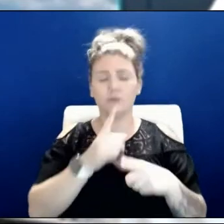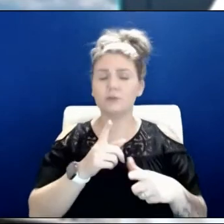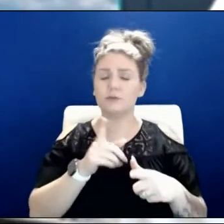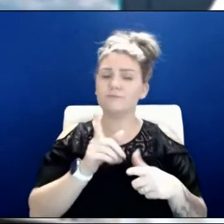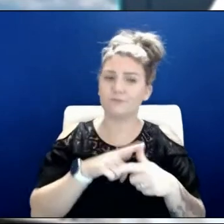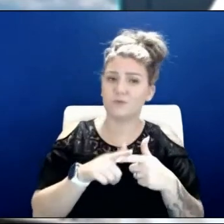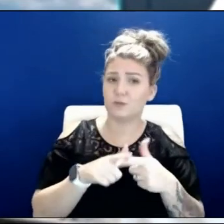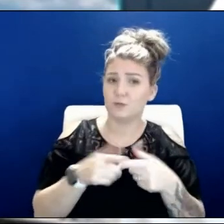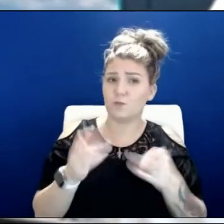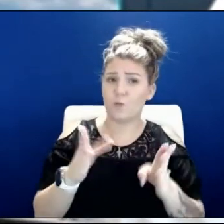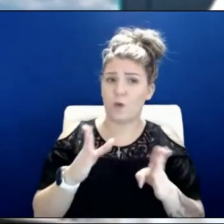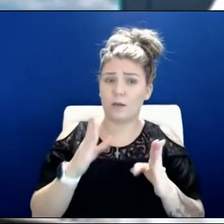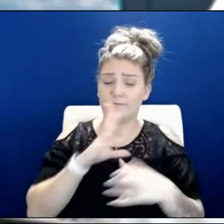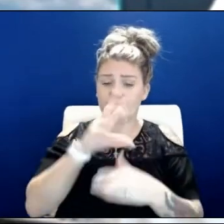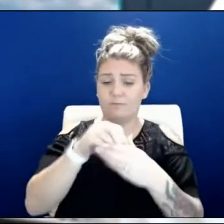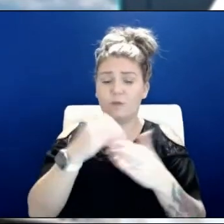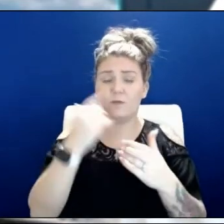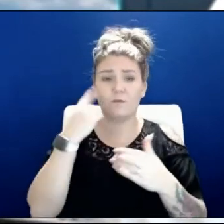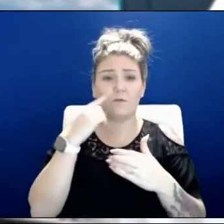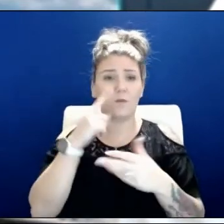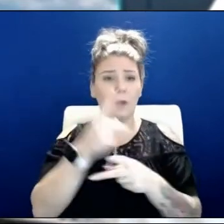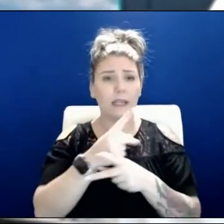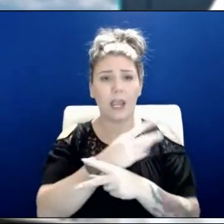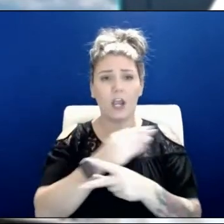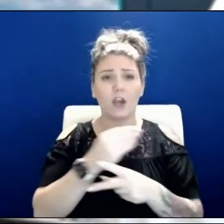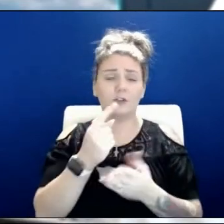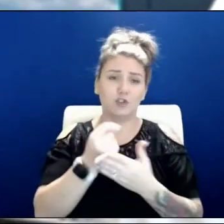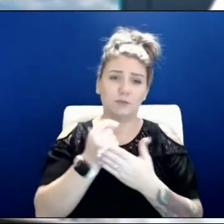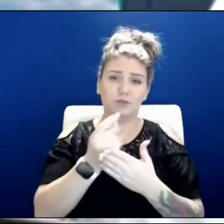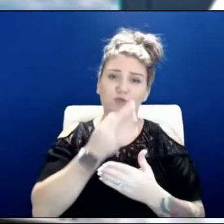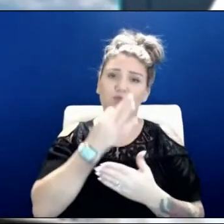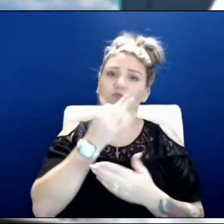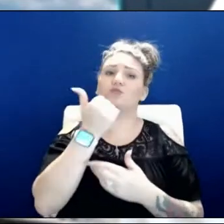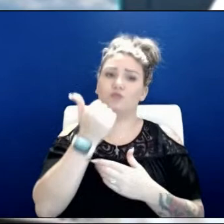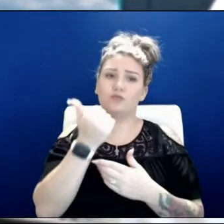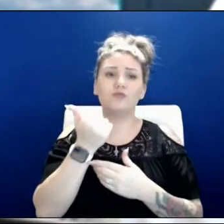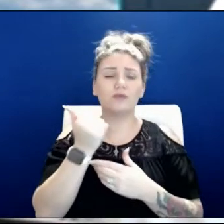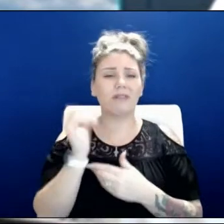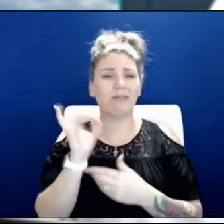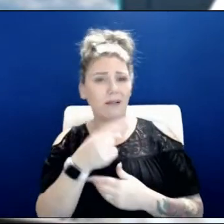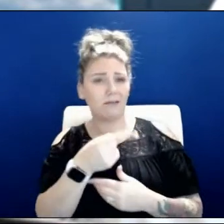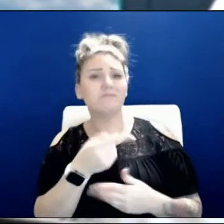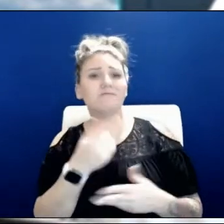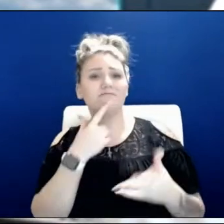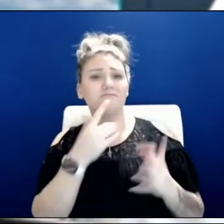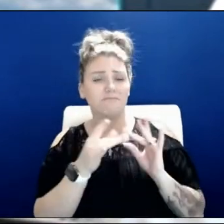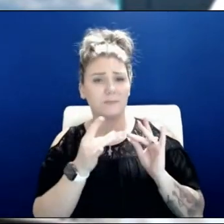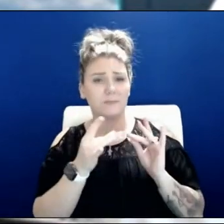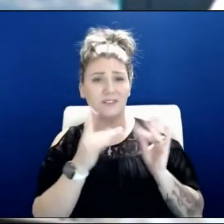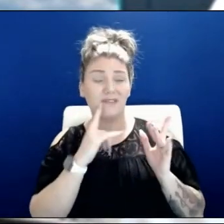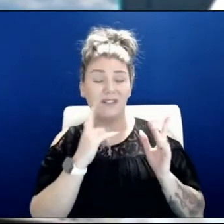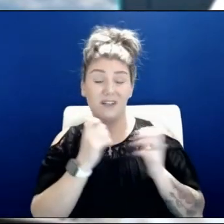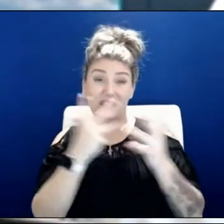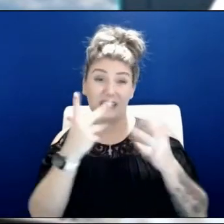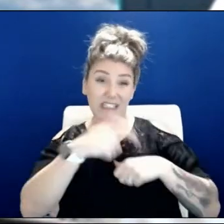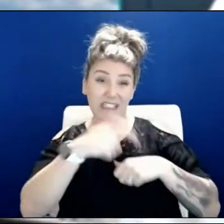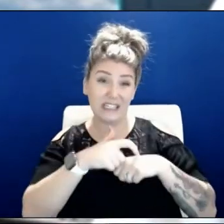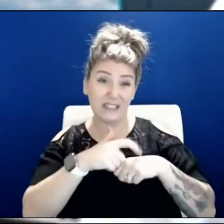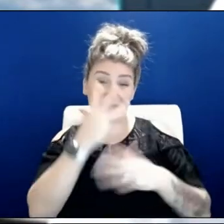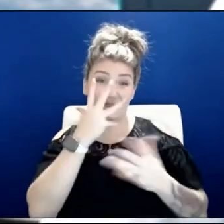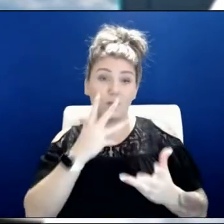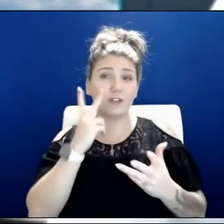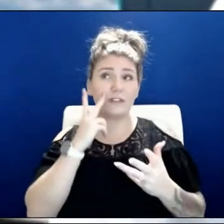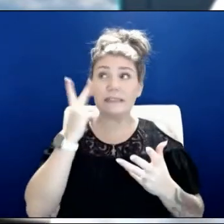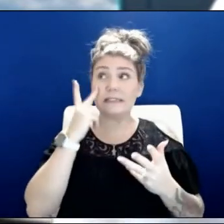patients engaged in care and treated sooner. Because as Dr. Castro said, a lot of times, unfortunately, we're seeing them at the hospital when they're outside